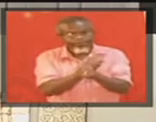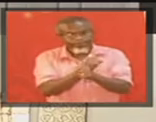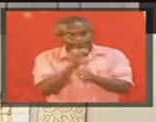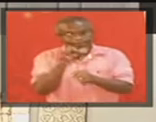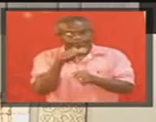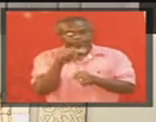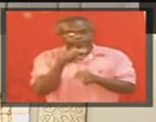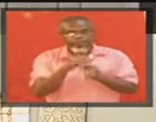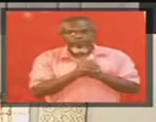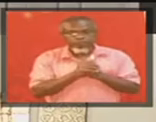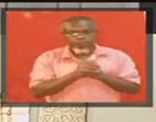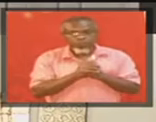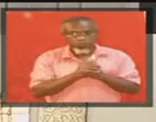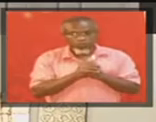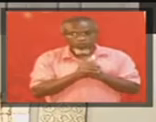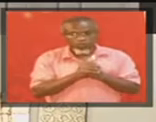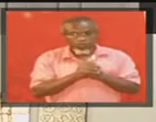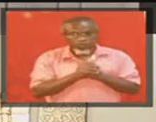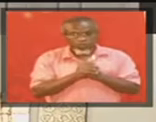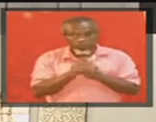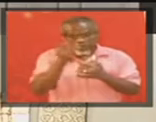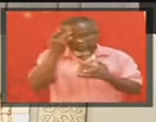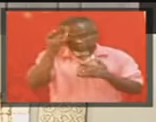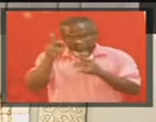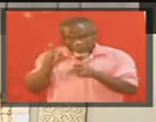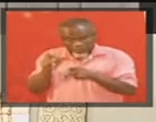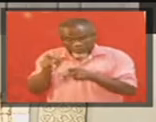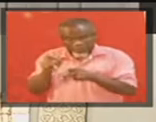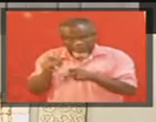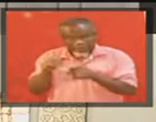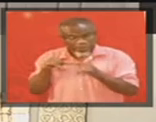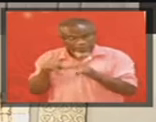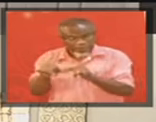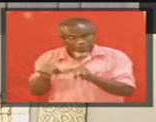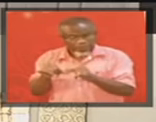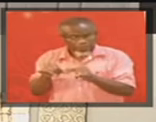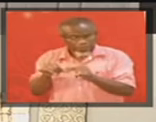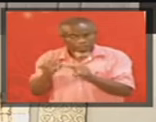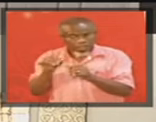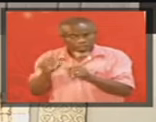hospital, and the client is kept abreast of what is going on at every stage.